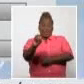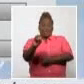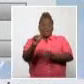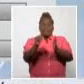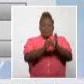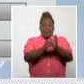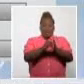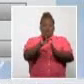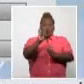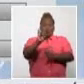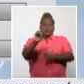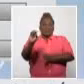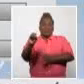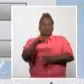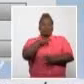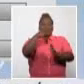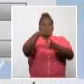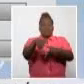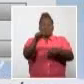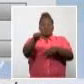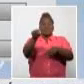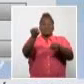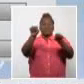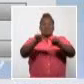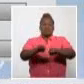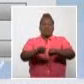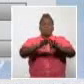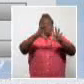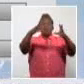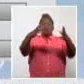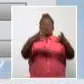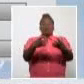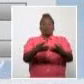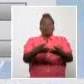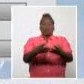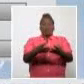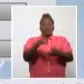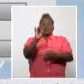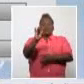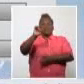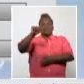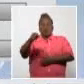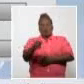250,977 fatalities, which gives a lethality worldwide of